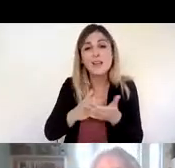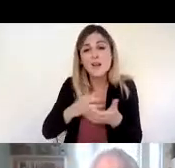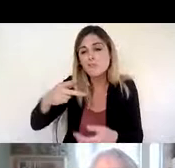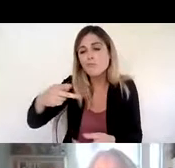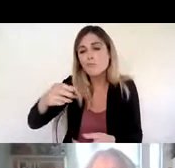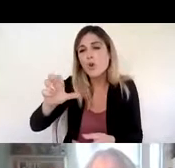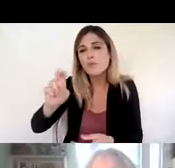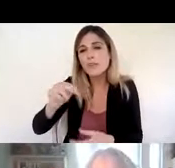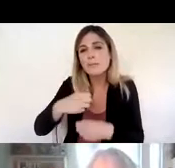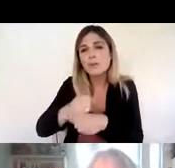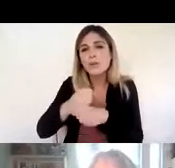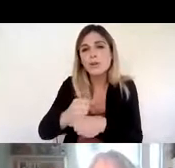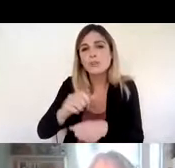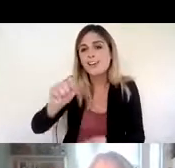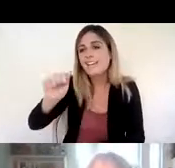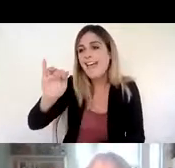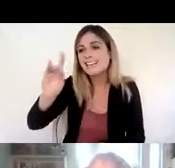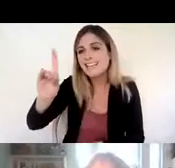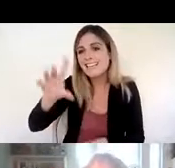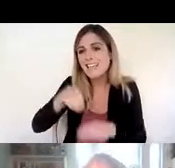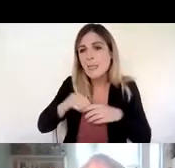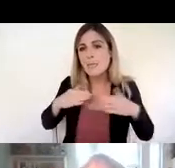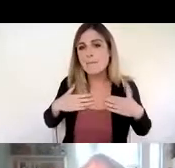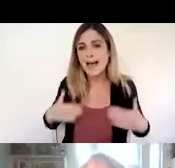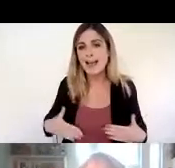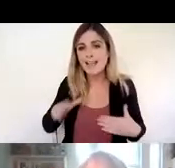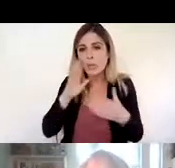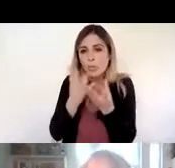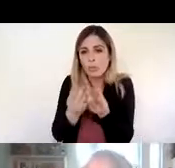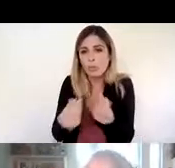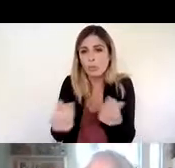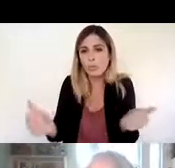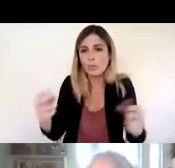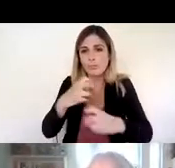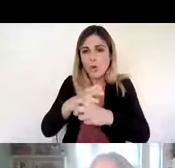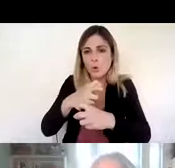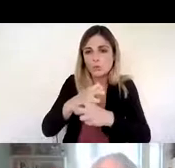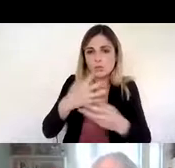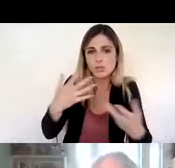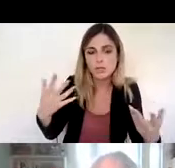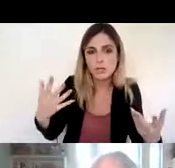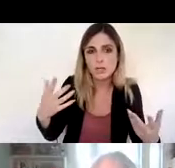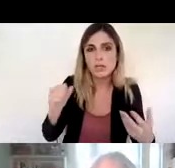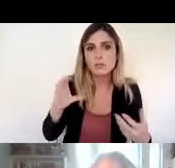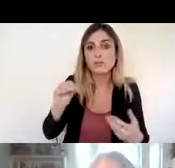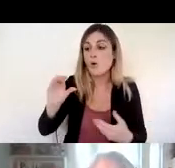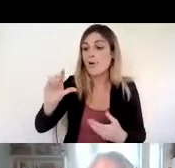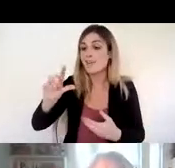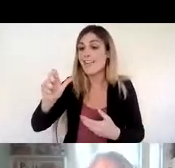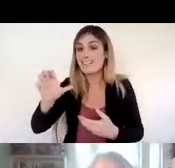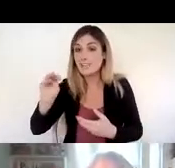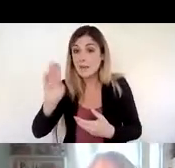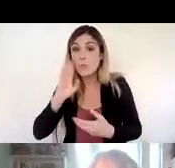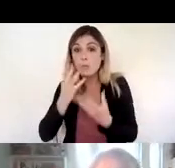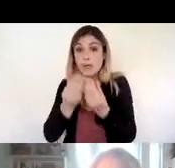this leads to the breakdown of bones to release compounds to neutralize that acid, and calcium is lost from the bones in